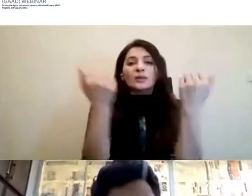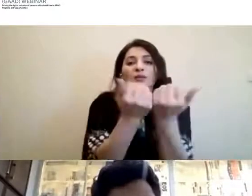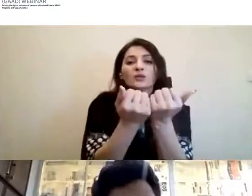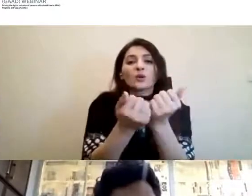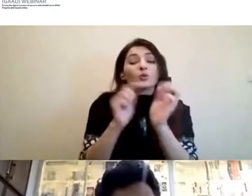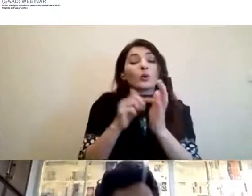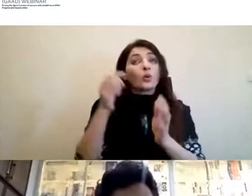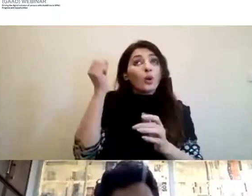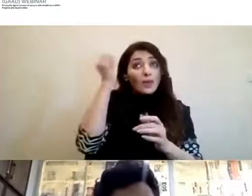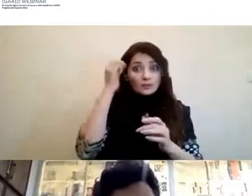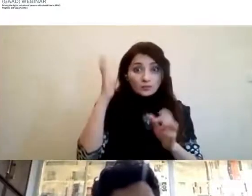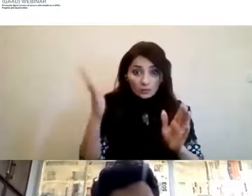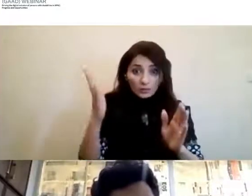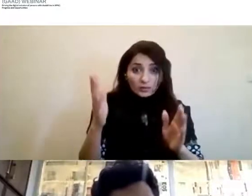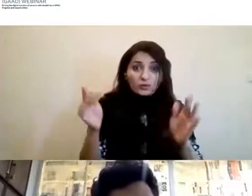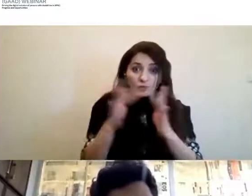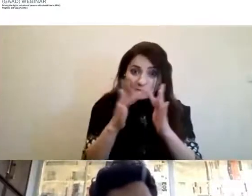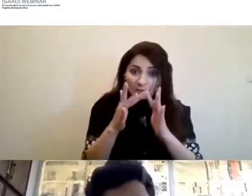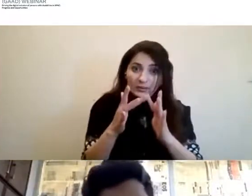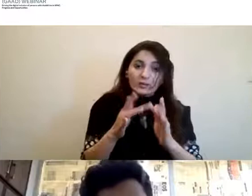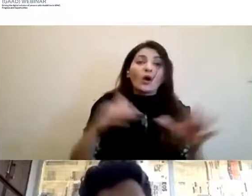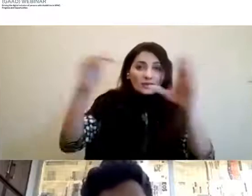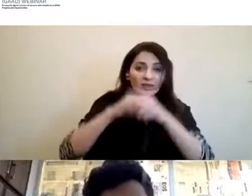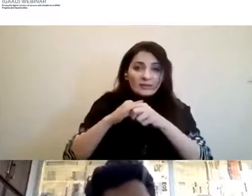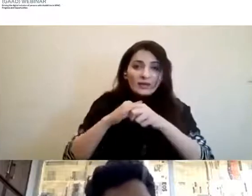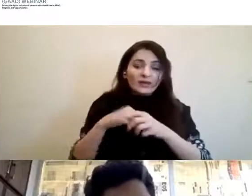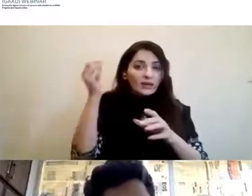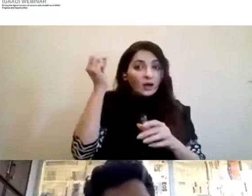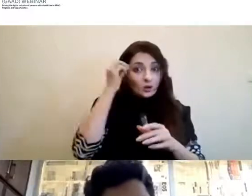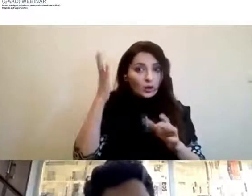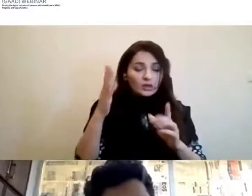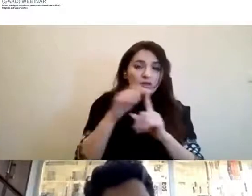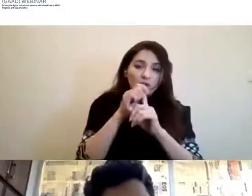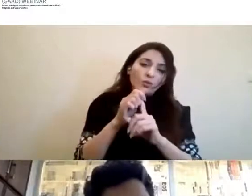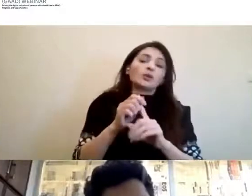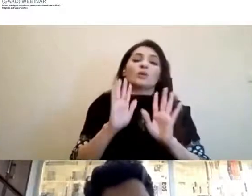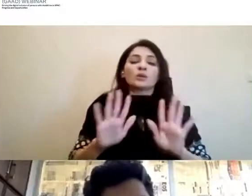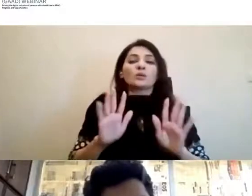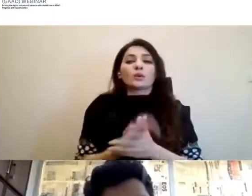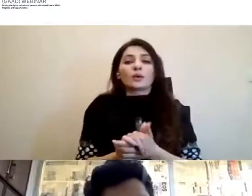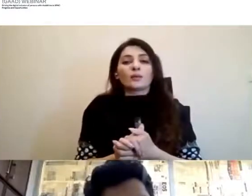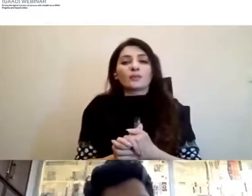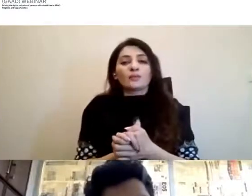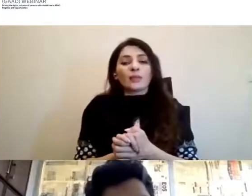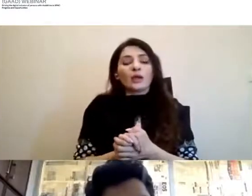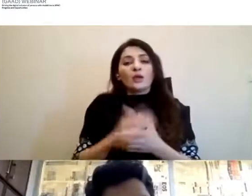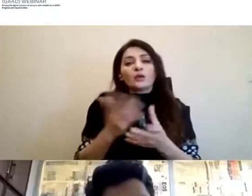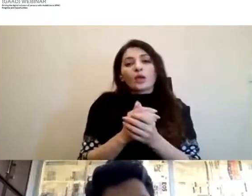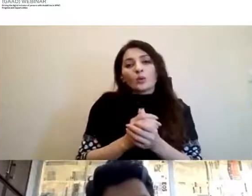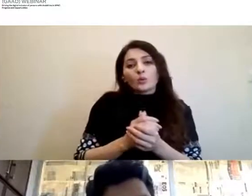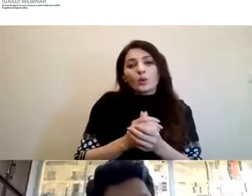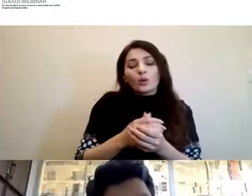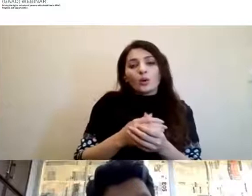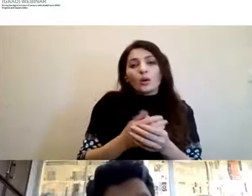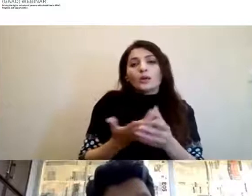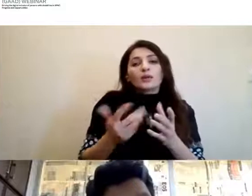ICT accessibility. So one of the things G3 ICT has done is that we've launched a DARE scholarship to help